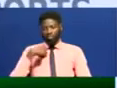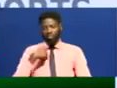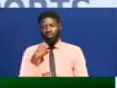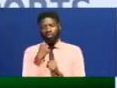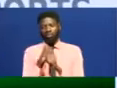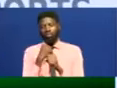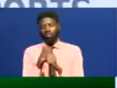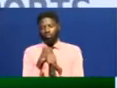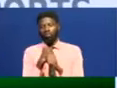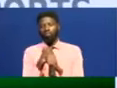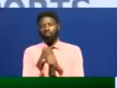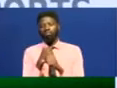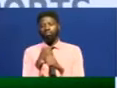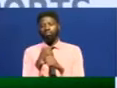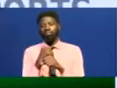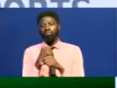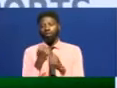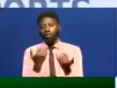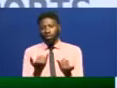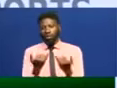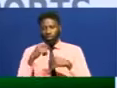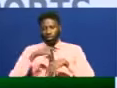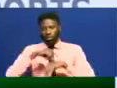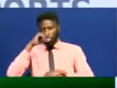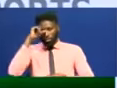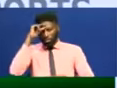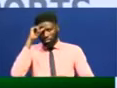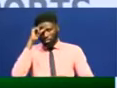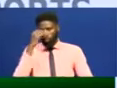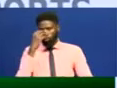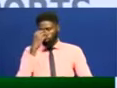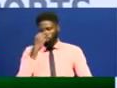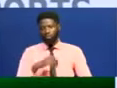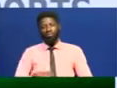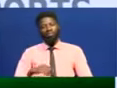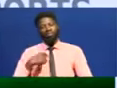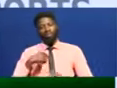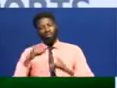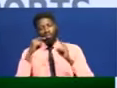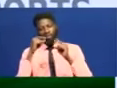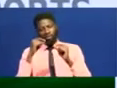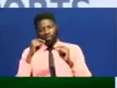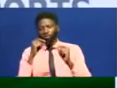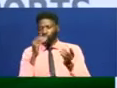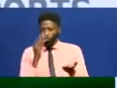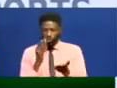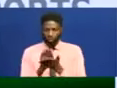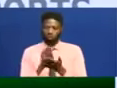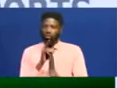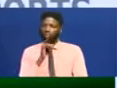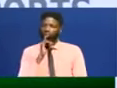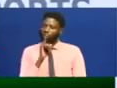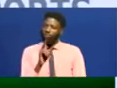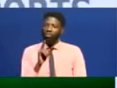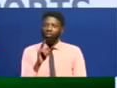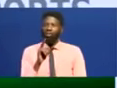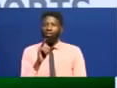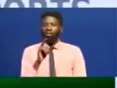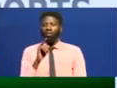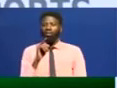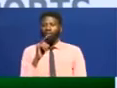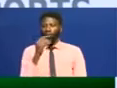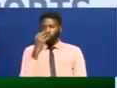with certainty, without any fear of contradiction, that this is a unique administration. Unique